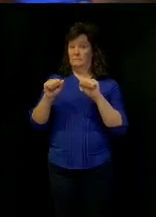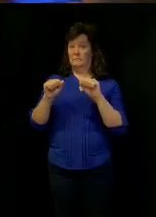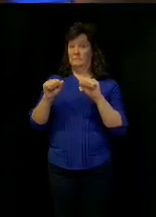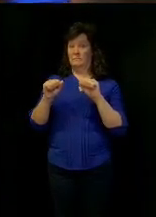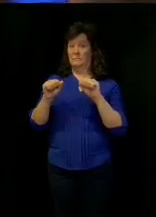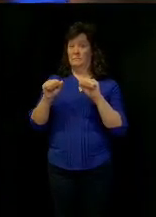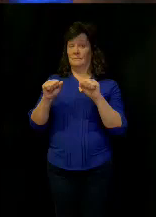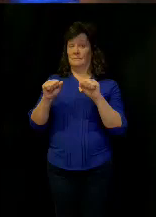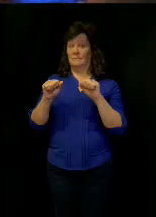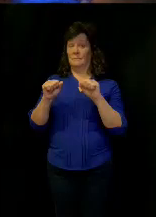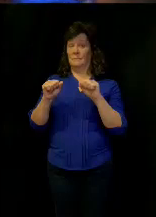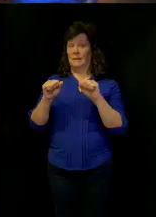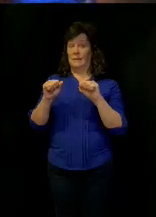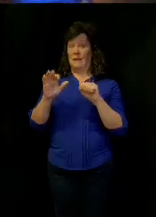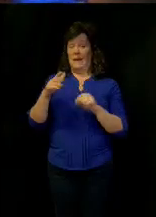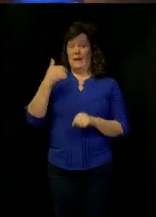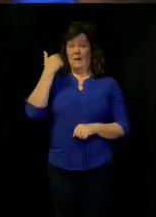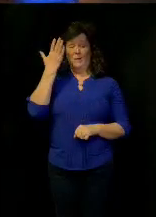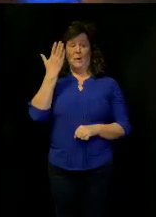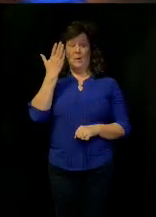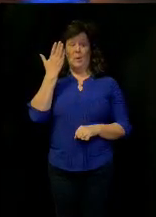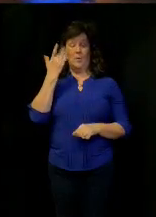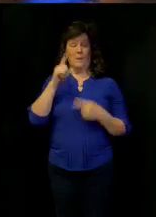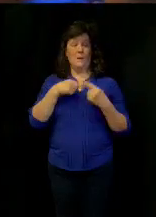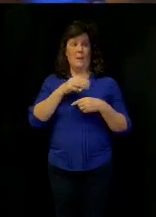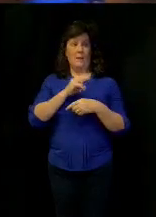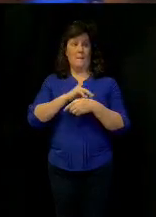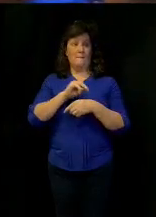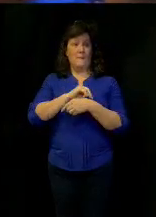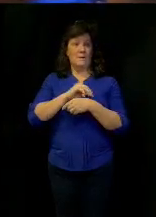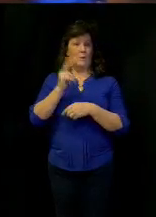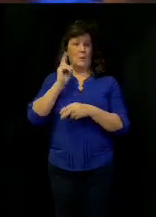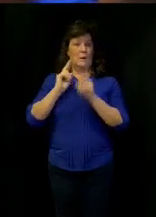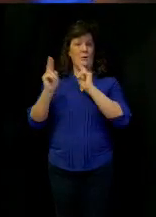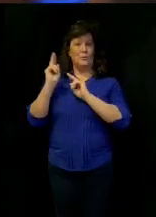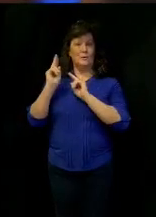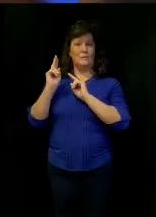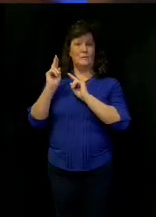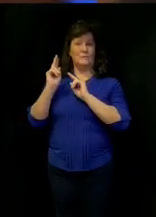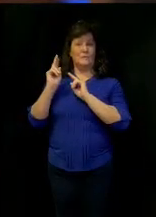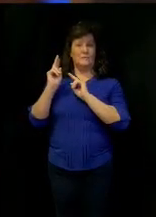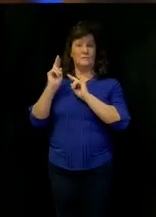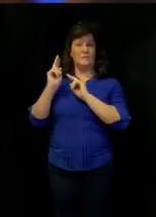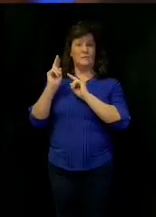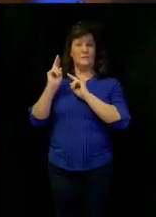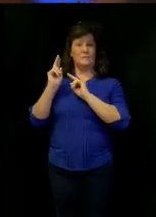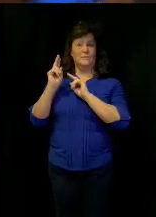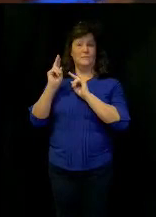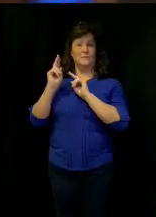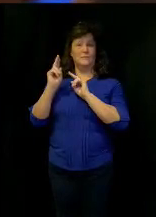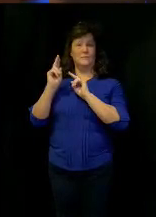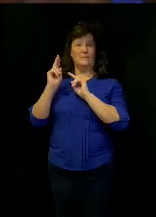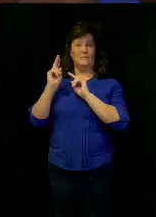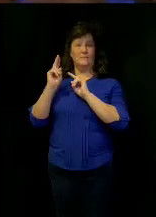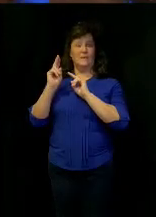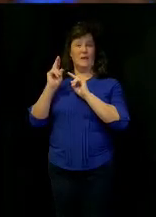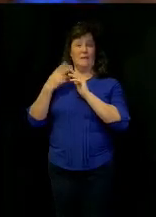They've been adopted. They don't know much about their medical history. So their